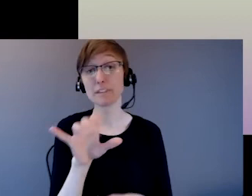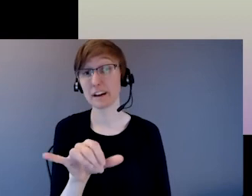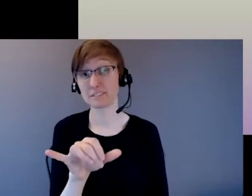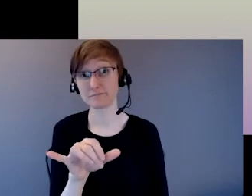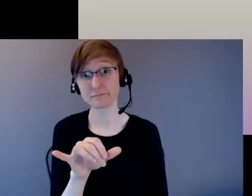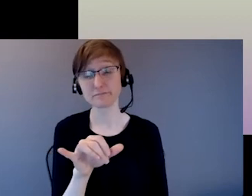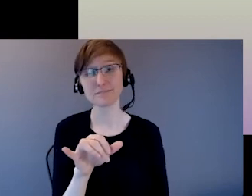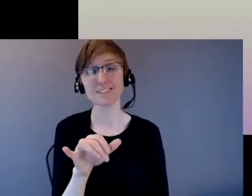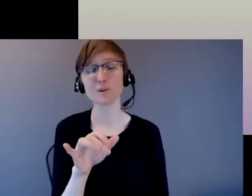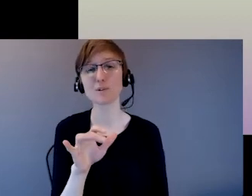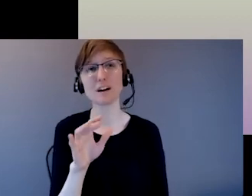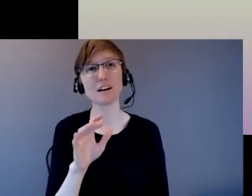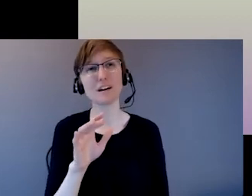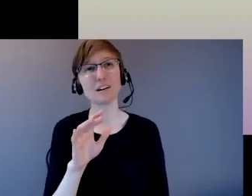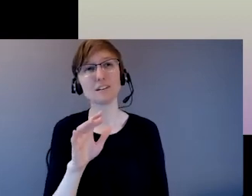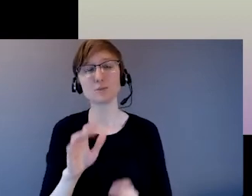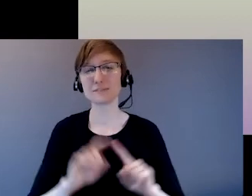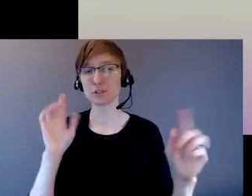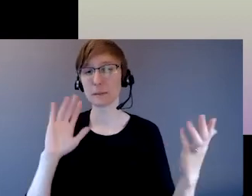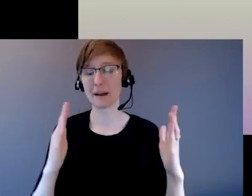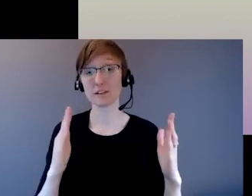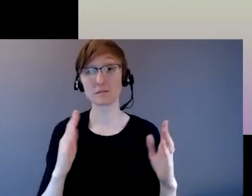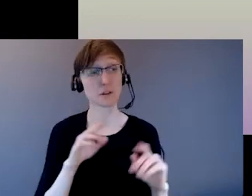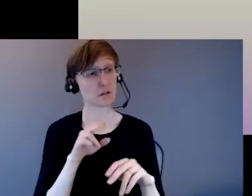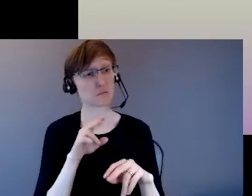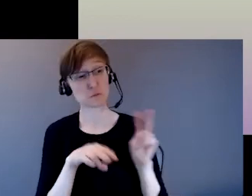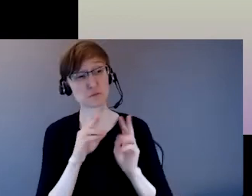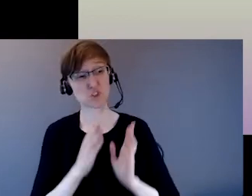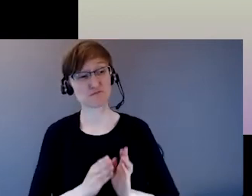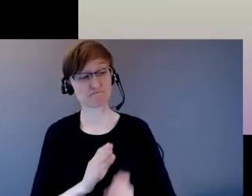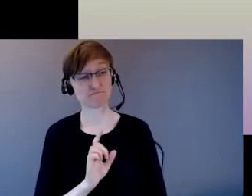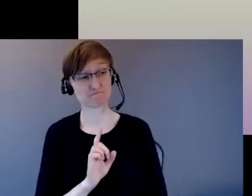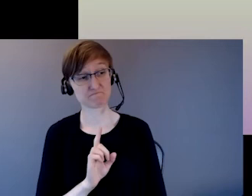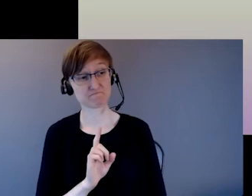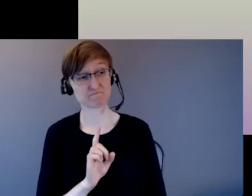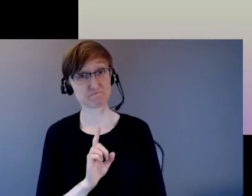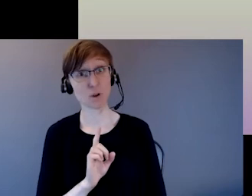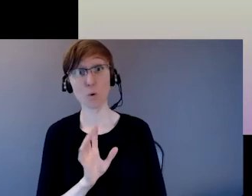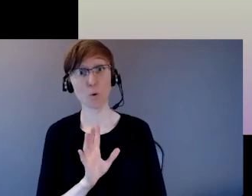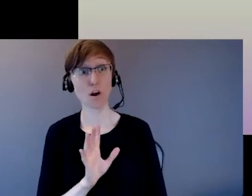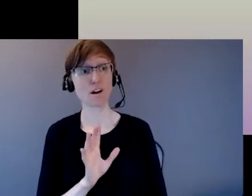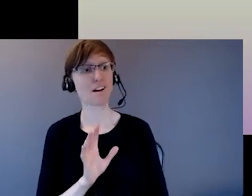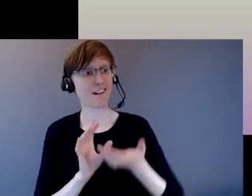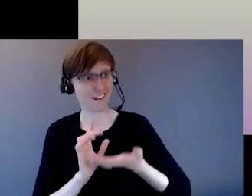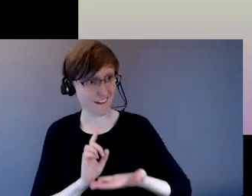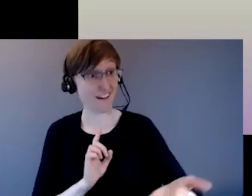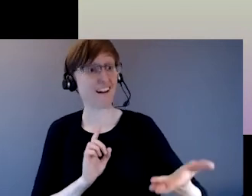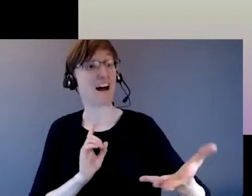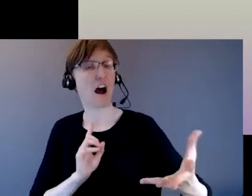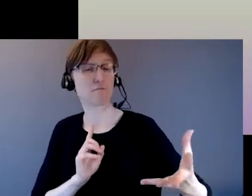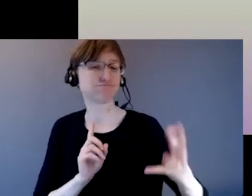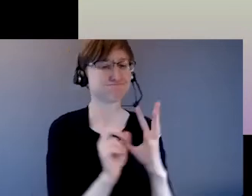an observer to being an active participant. In a place where there's continuous learning, it's a lot easier